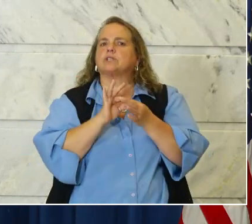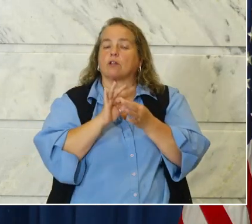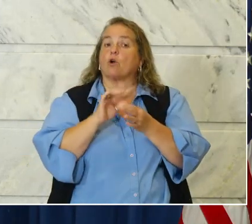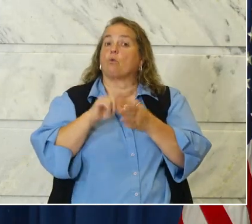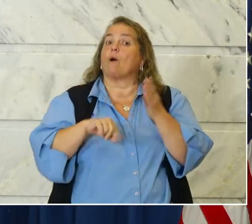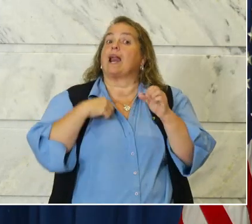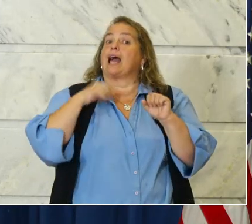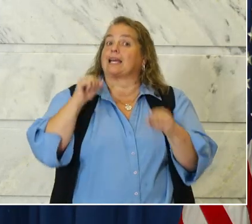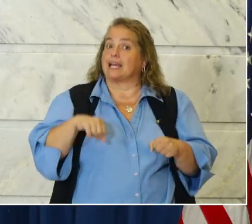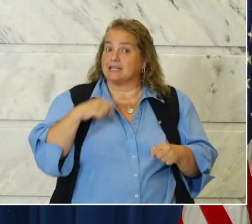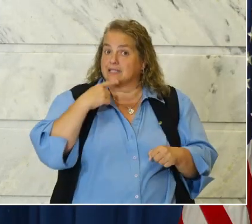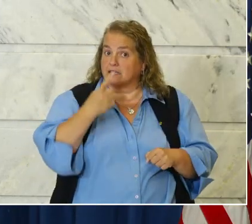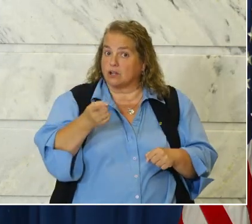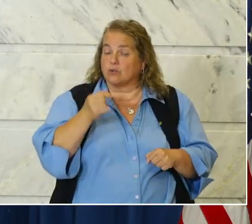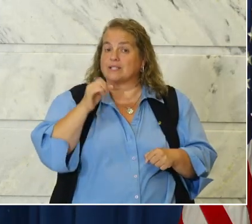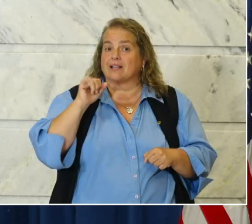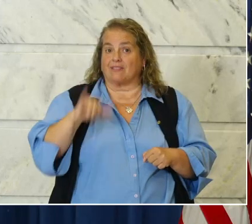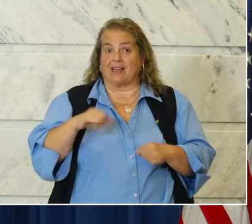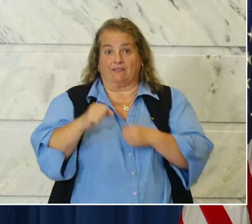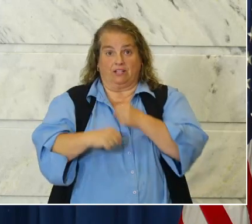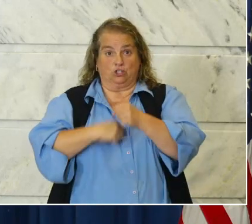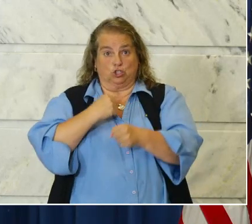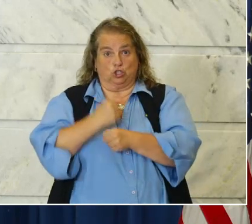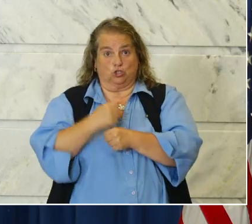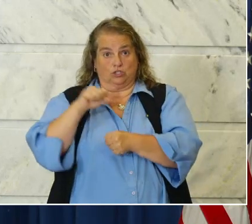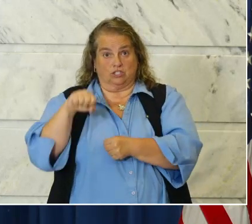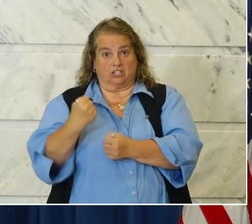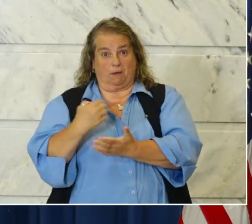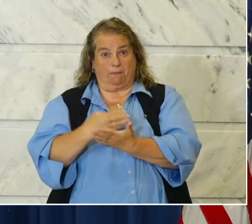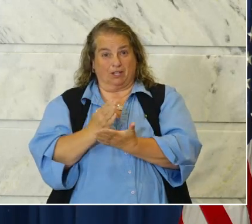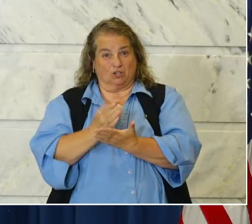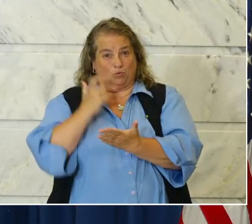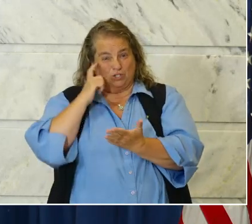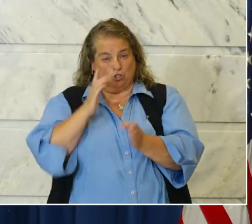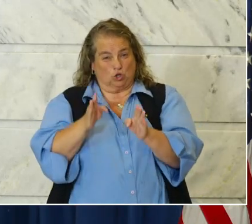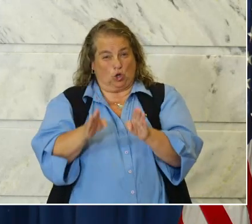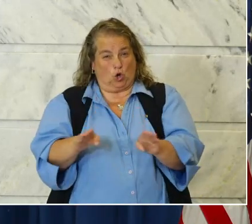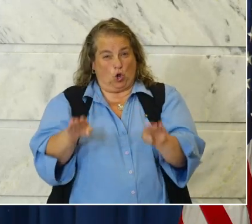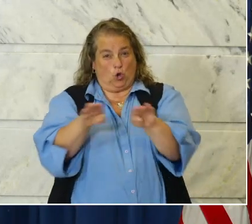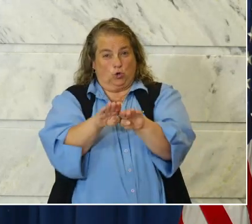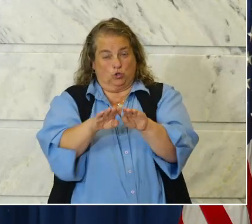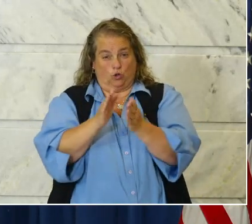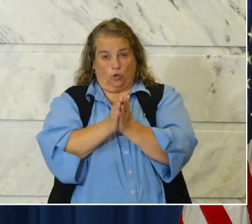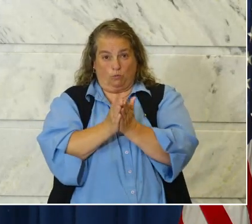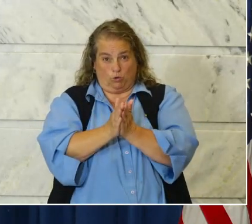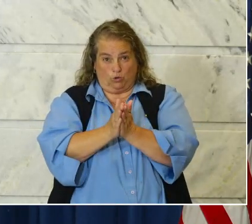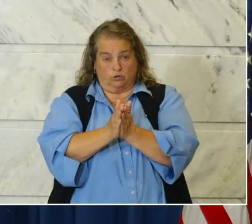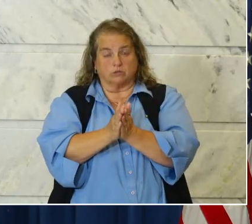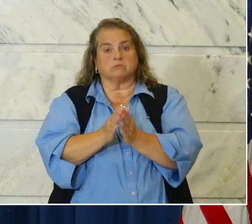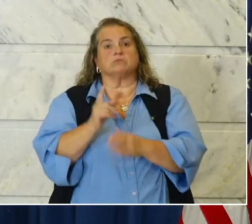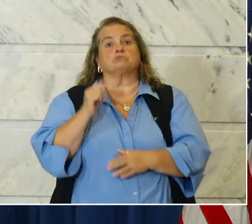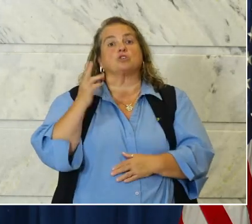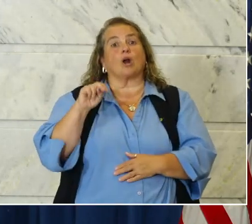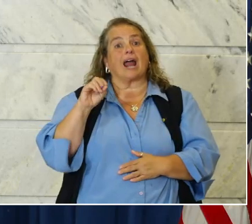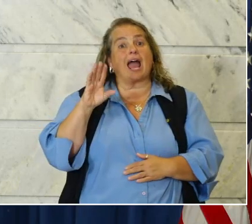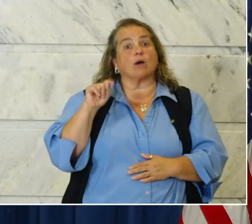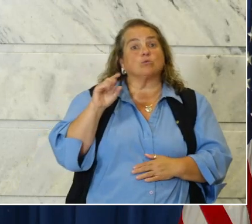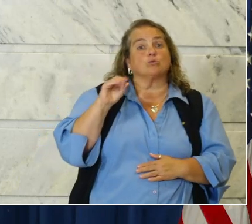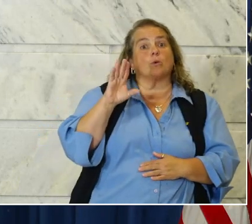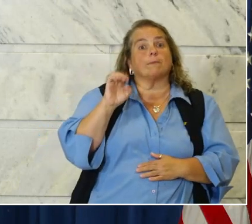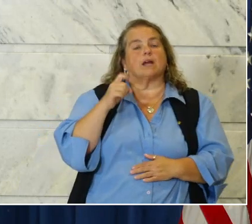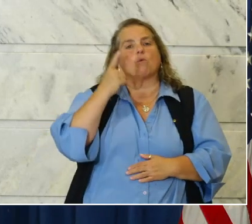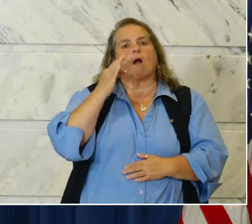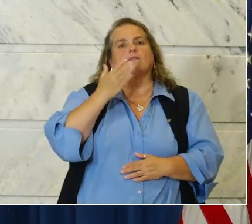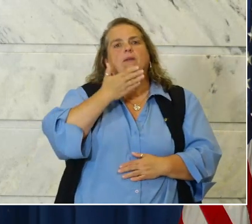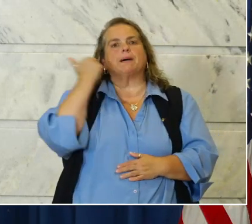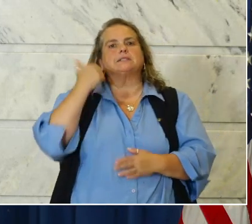can tell you is that this year's budget that we just closed the books on has turned out to be one